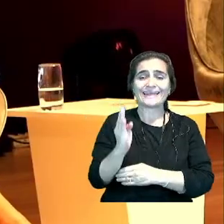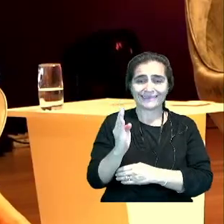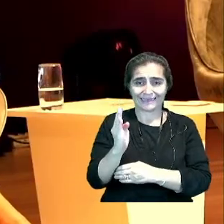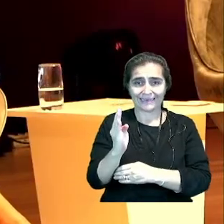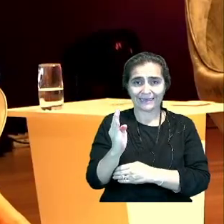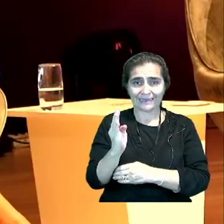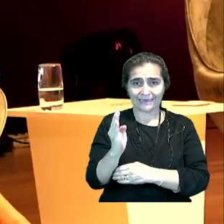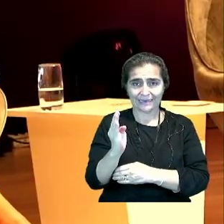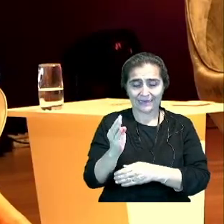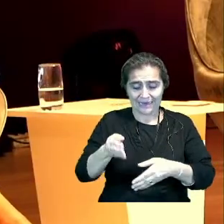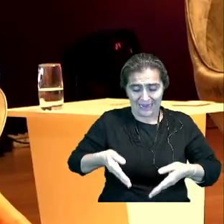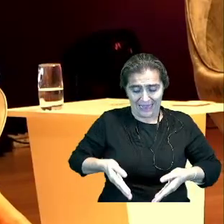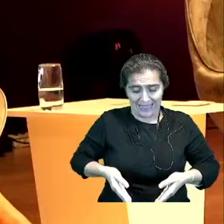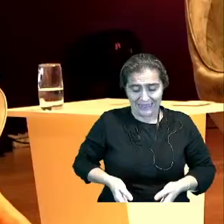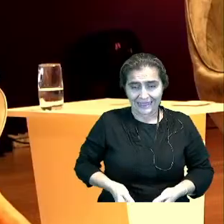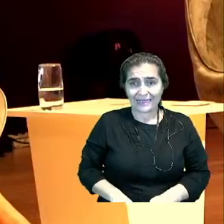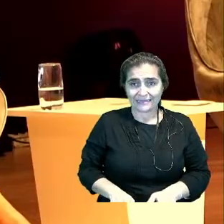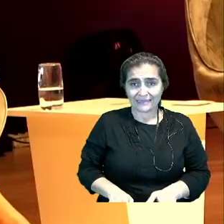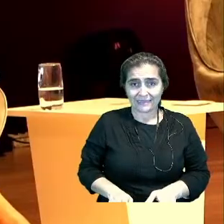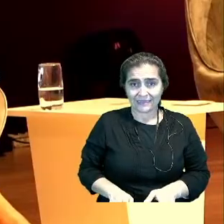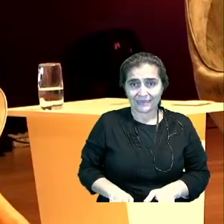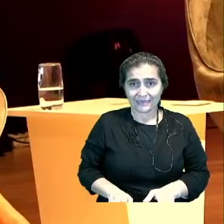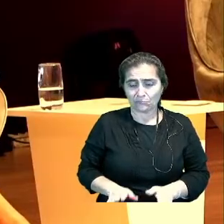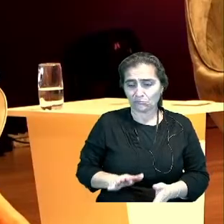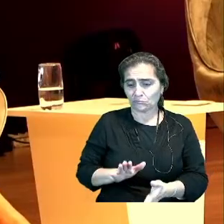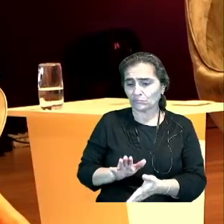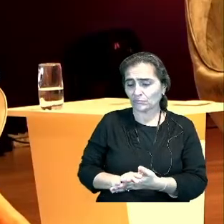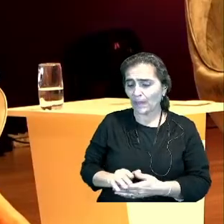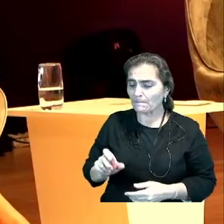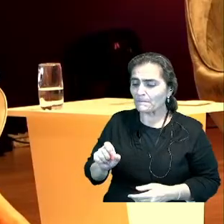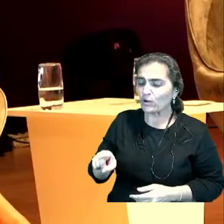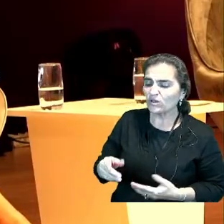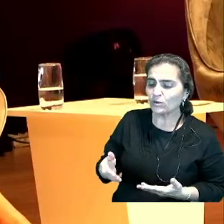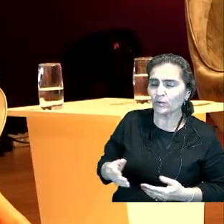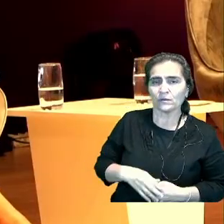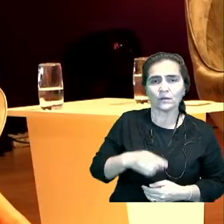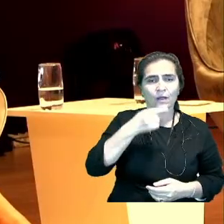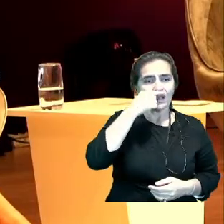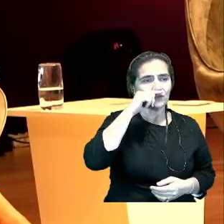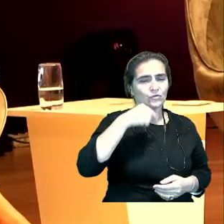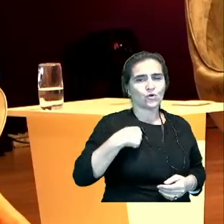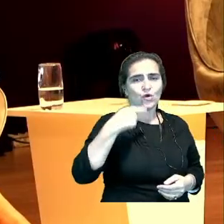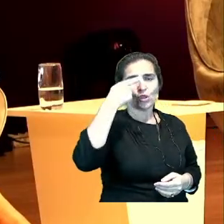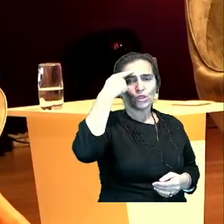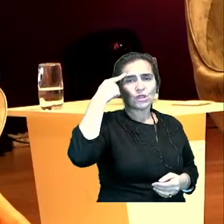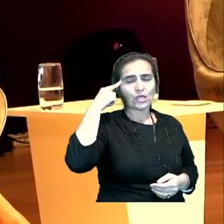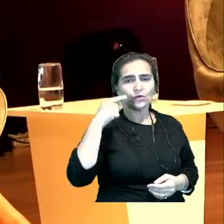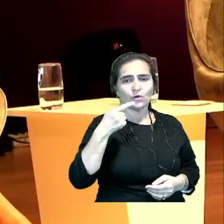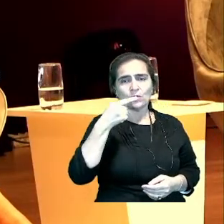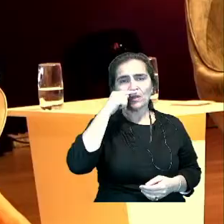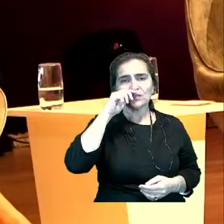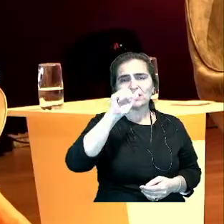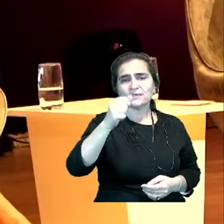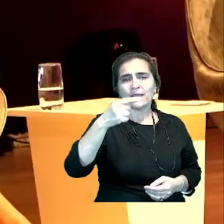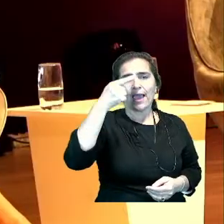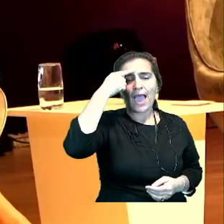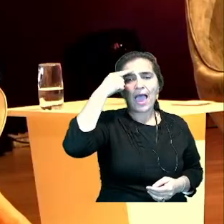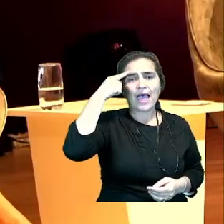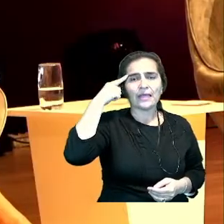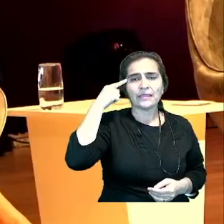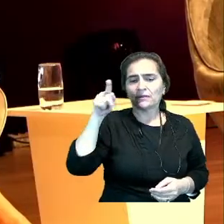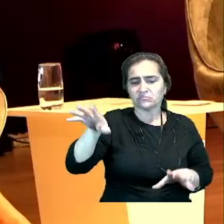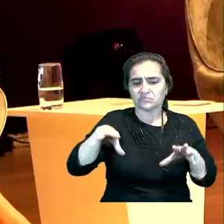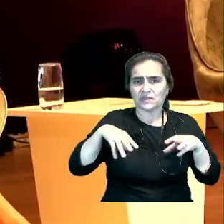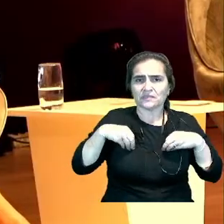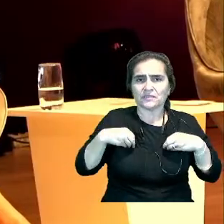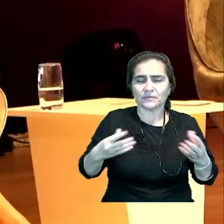self-sustenance system. Today, children can be born and say, I'm a black boy, I am a black girl. 22 years ago, 30 years ago, that